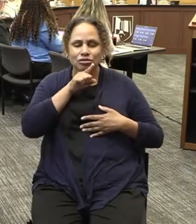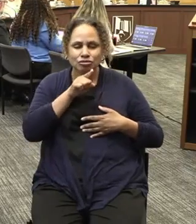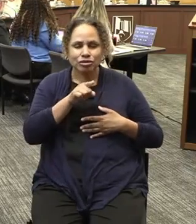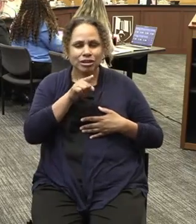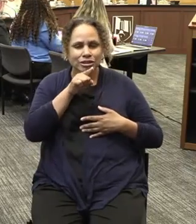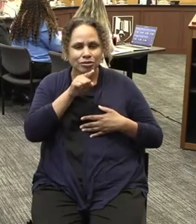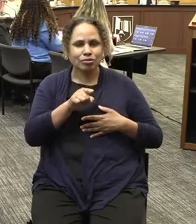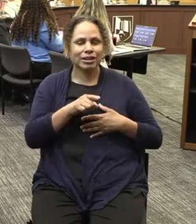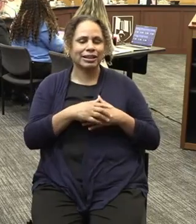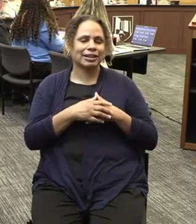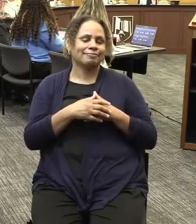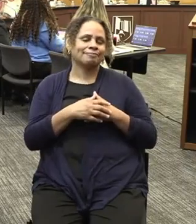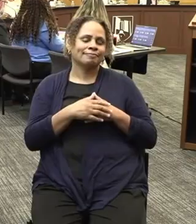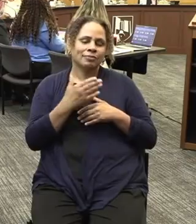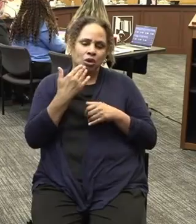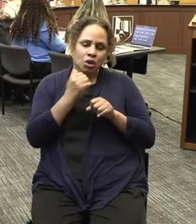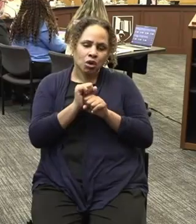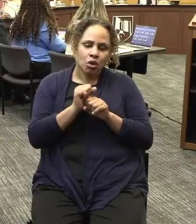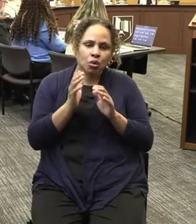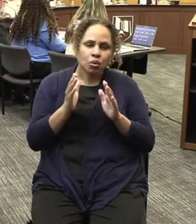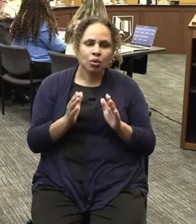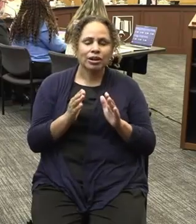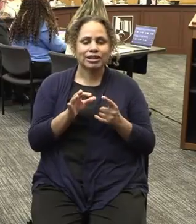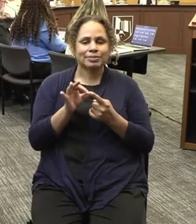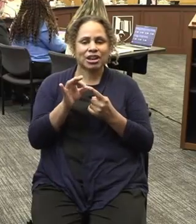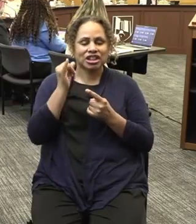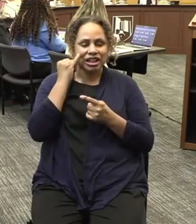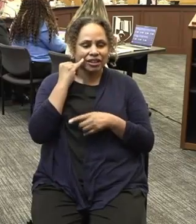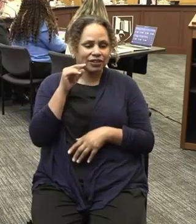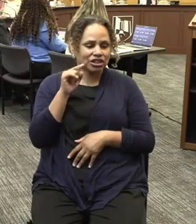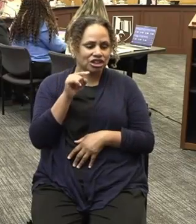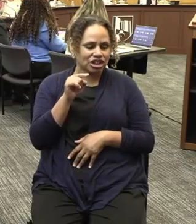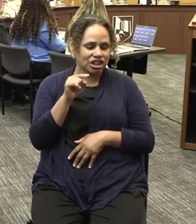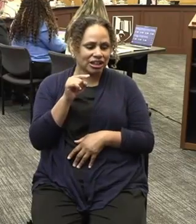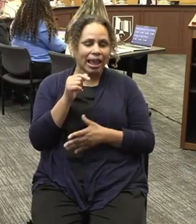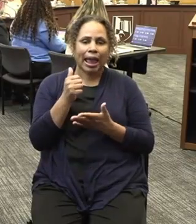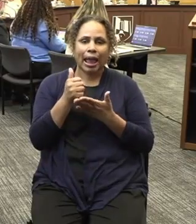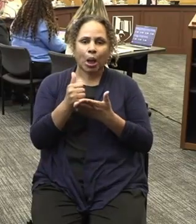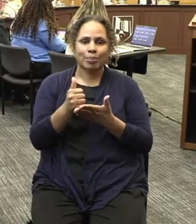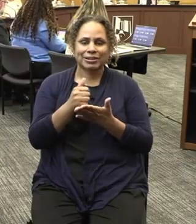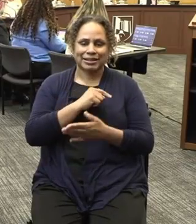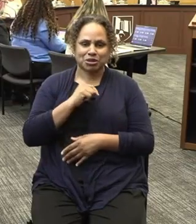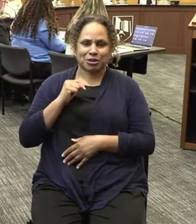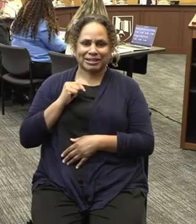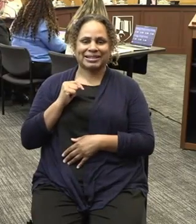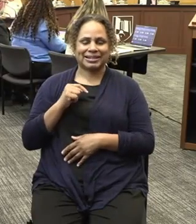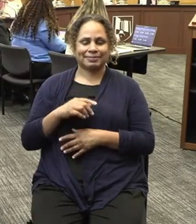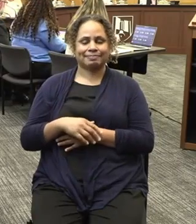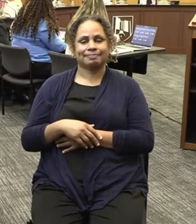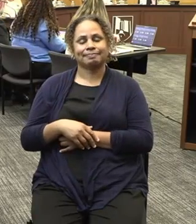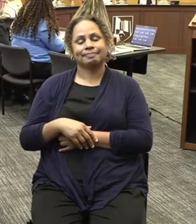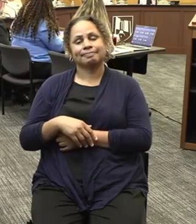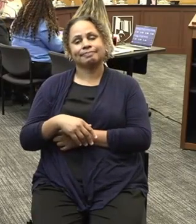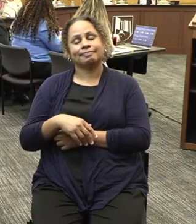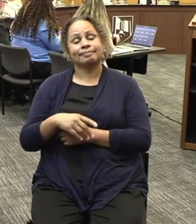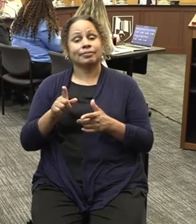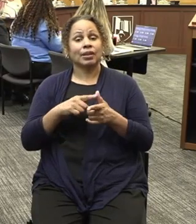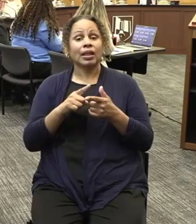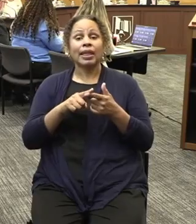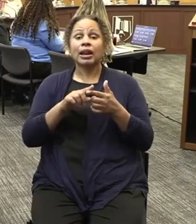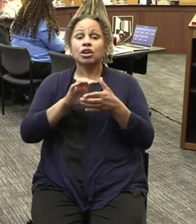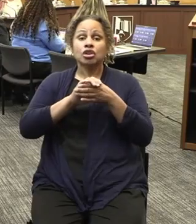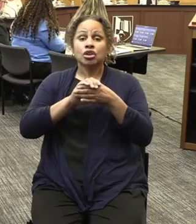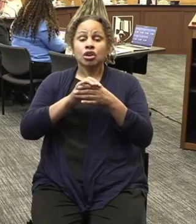doing what she's supposed to do, especially if she's to help the trustees. And then we have congratulations